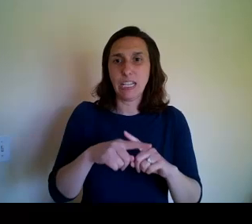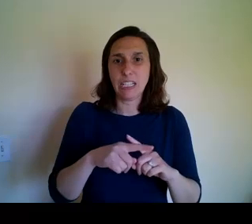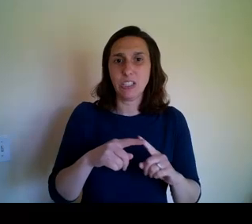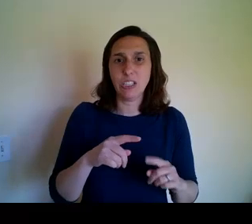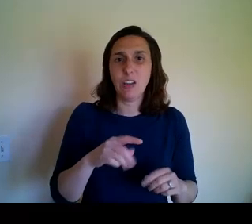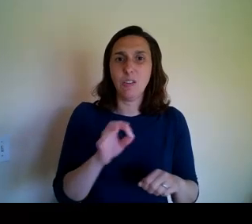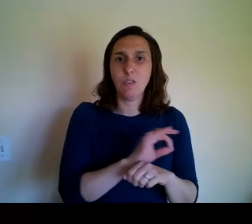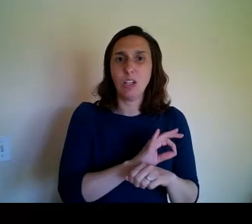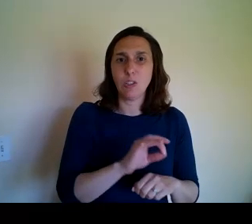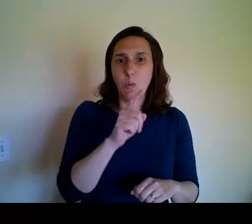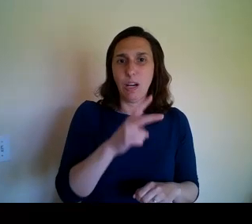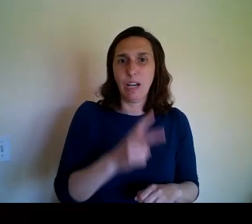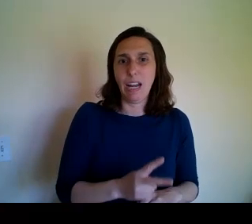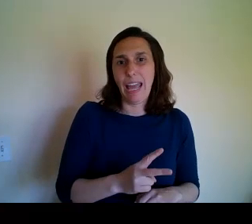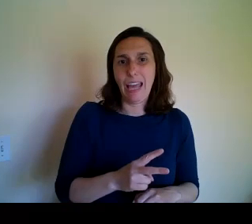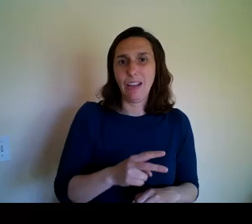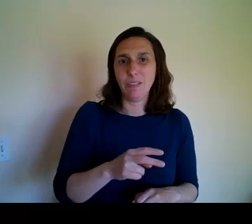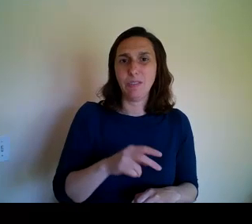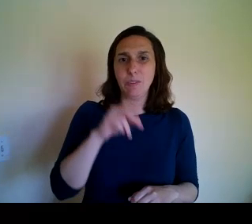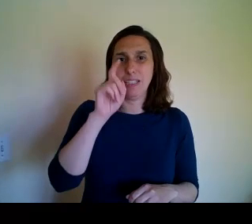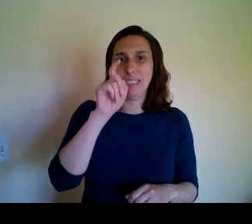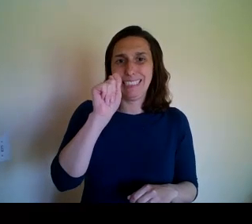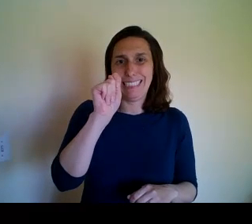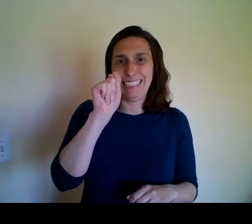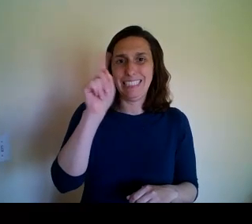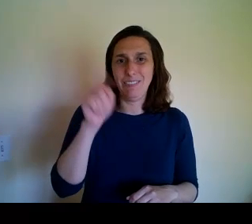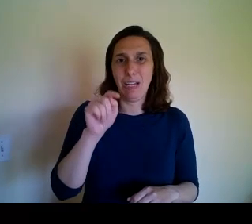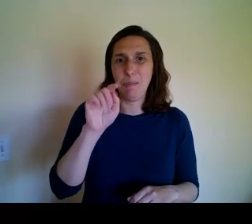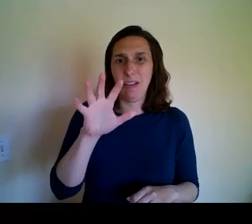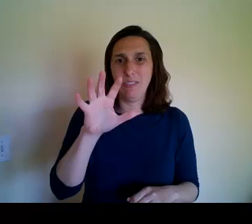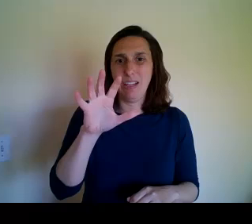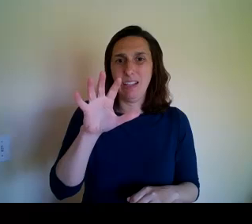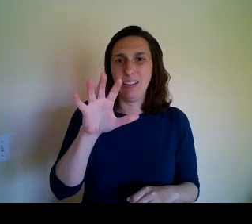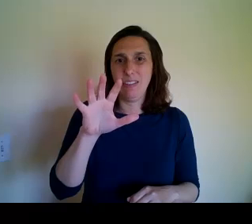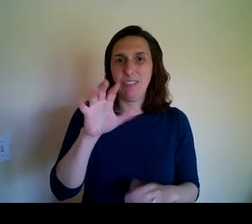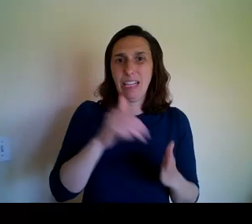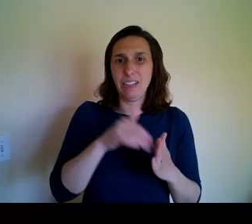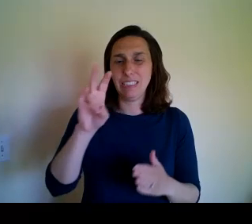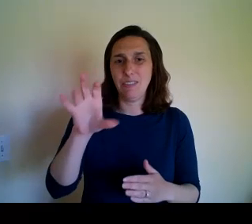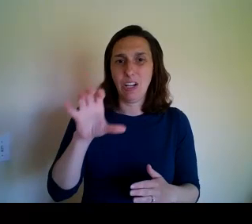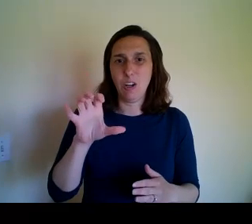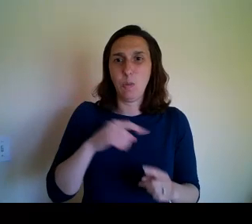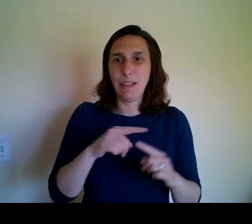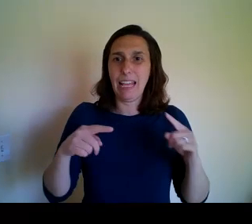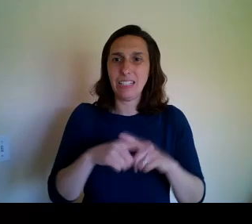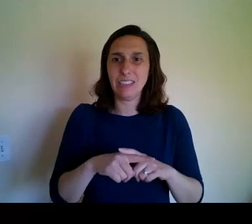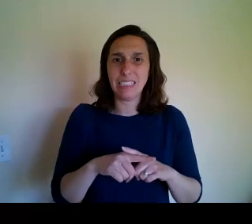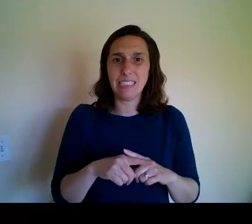to the t divided by 5,700 when that intersects with the line